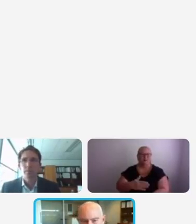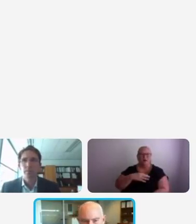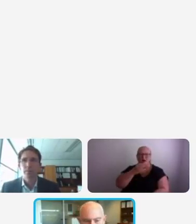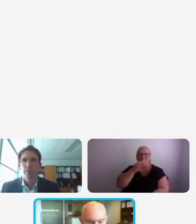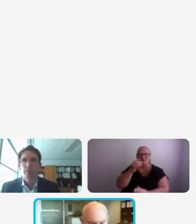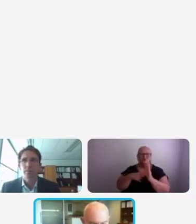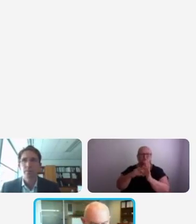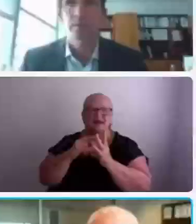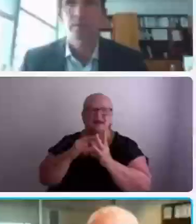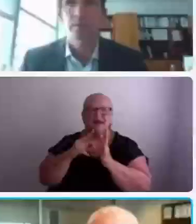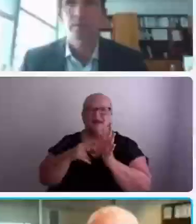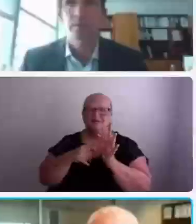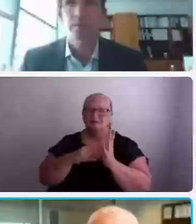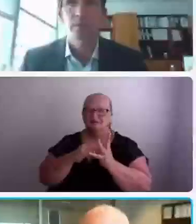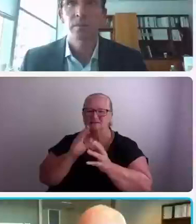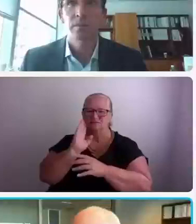her presentation.